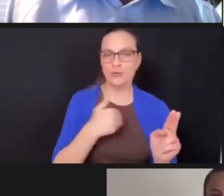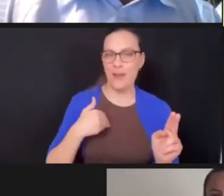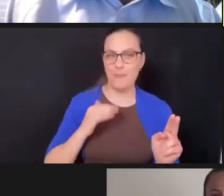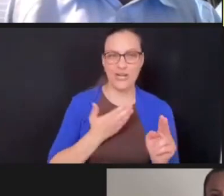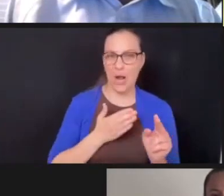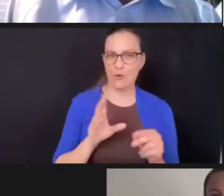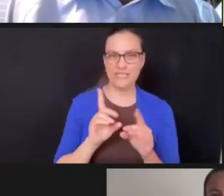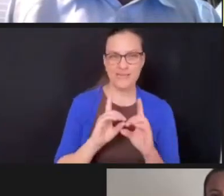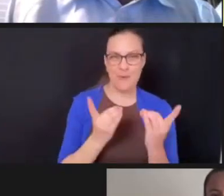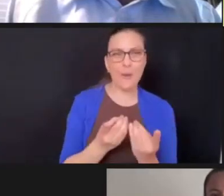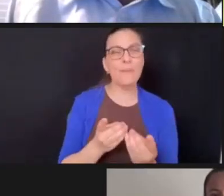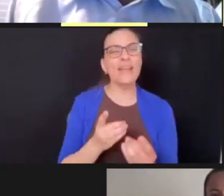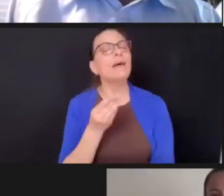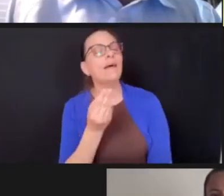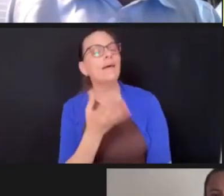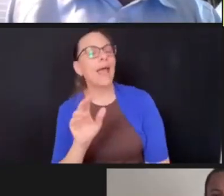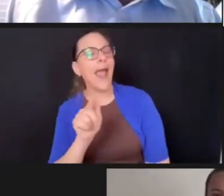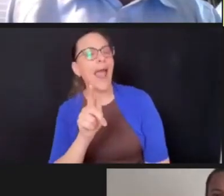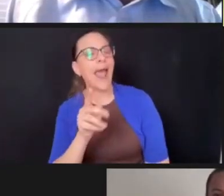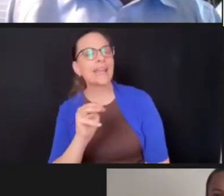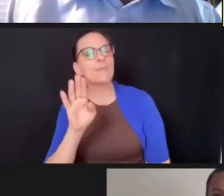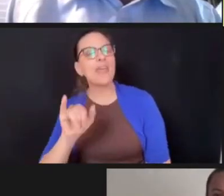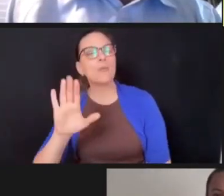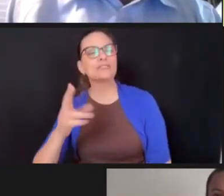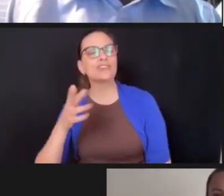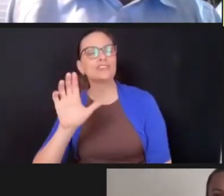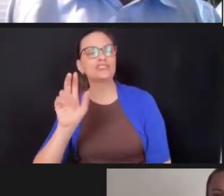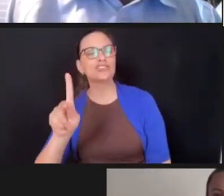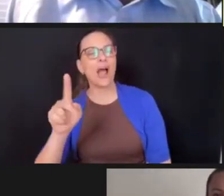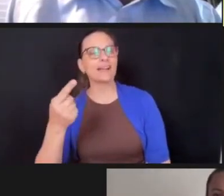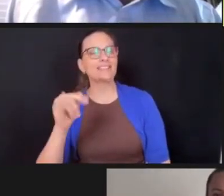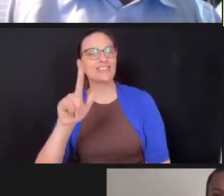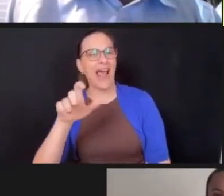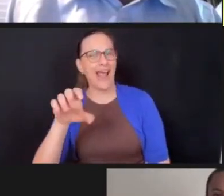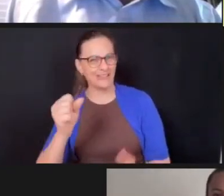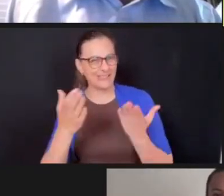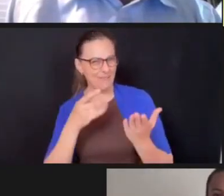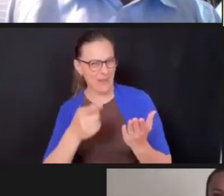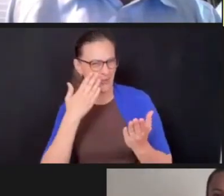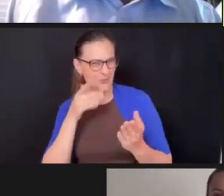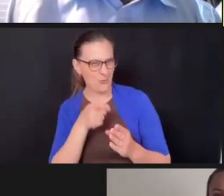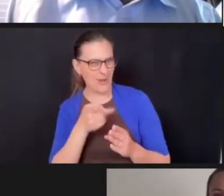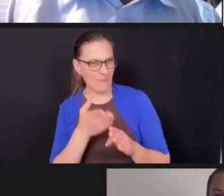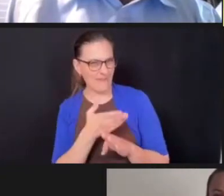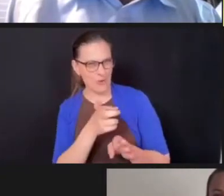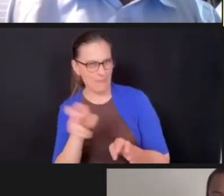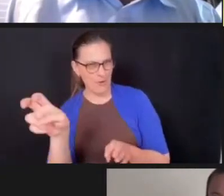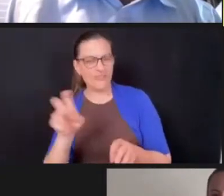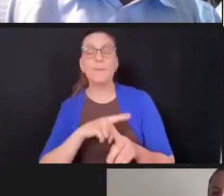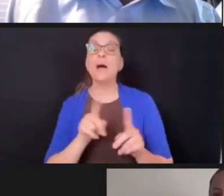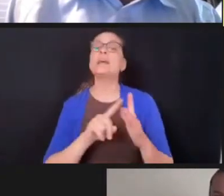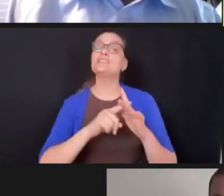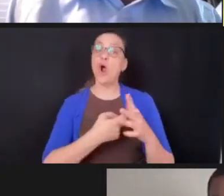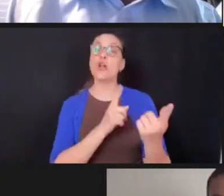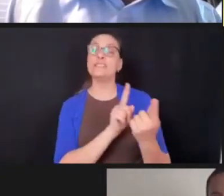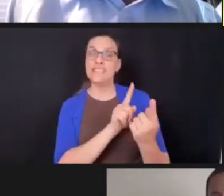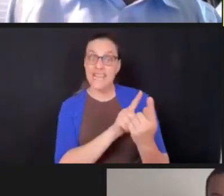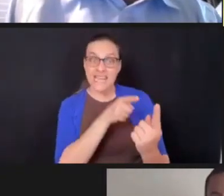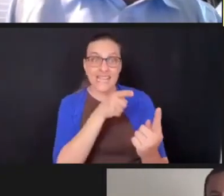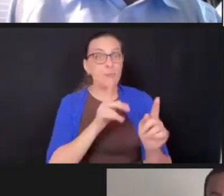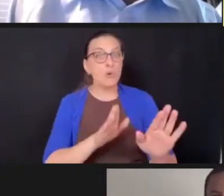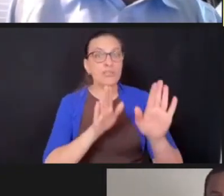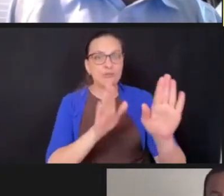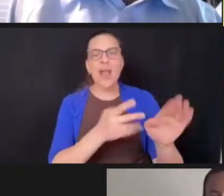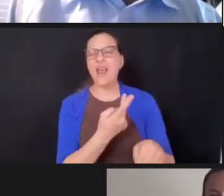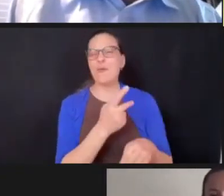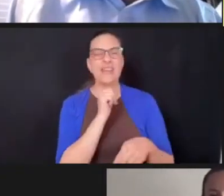before he moved, Adam, started seeing him, was great. We didn't really click, so I found someone else. But later I